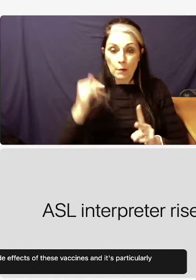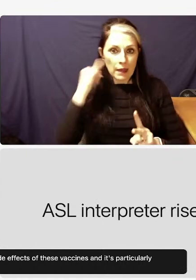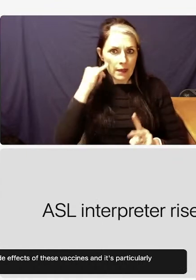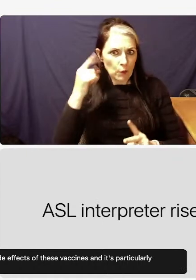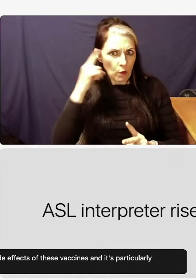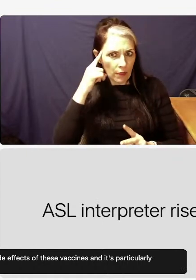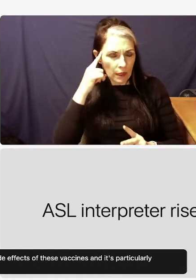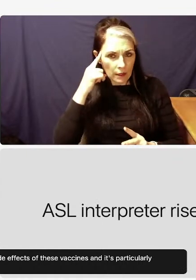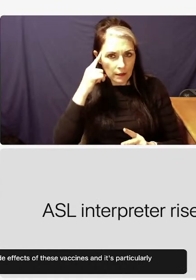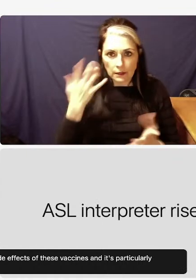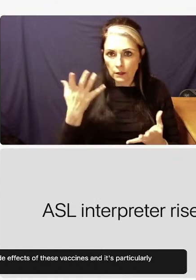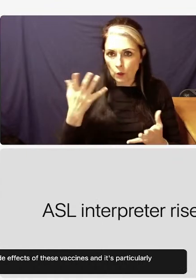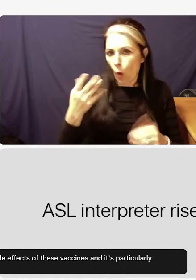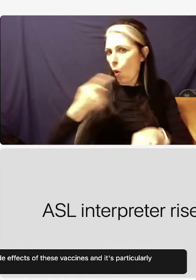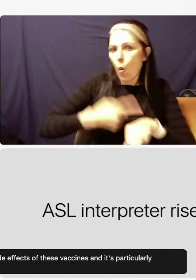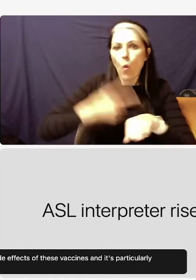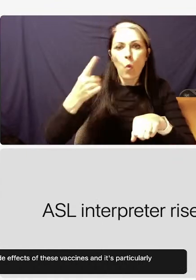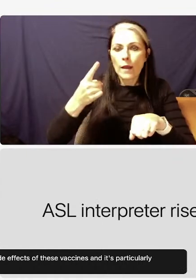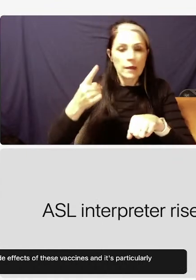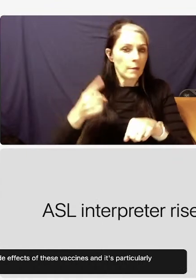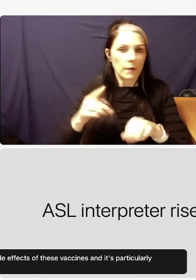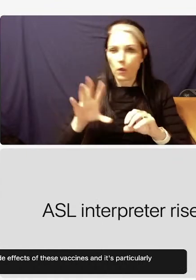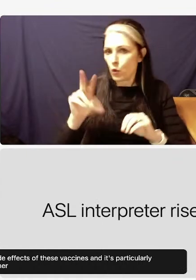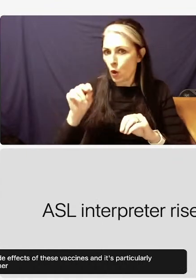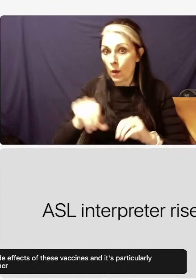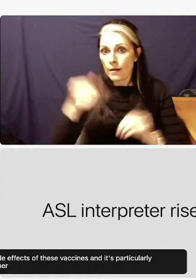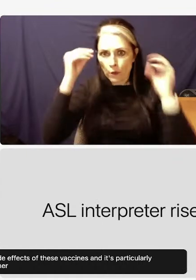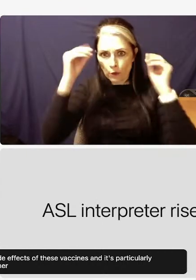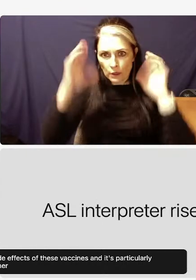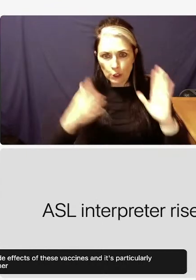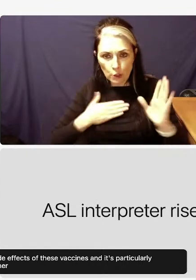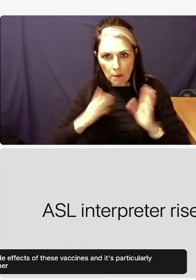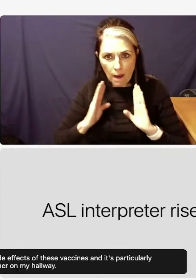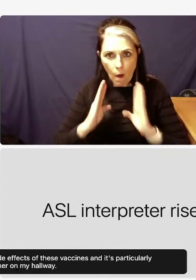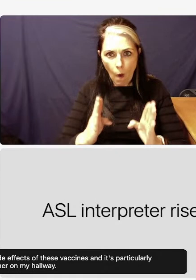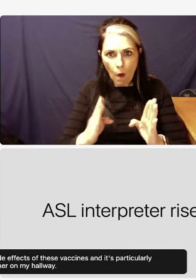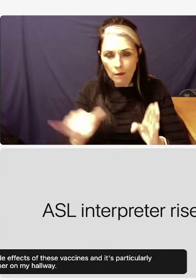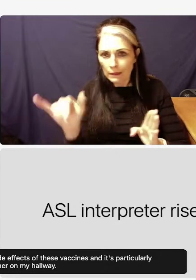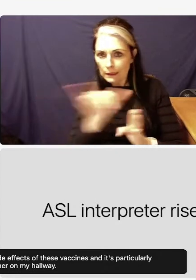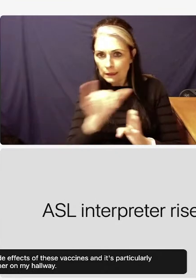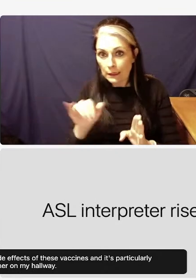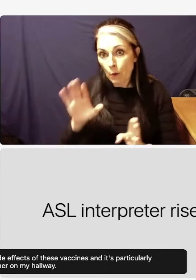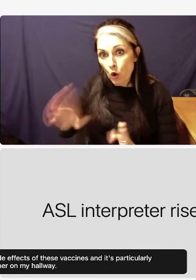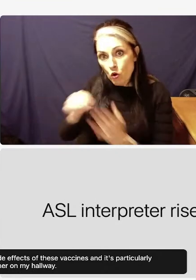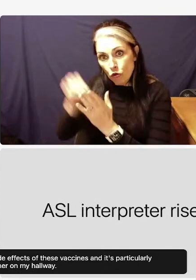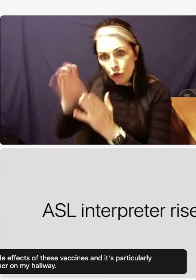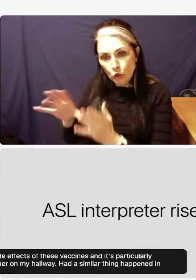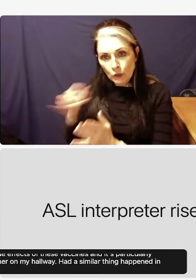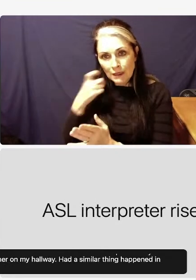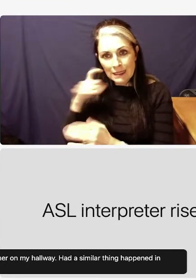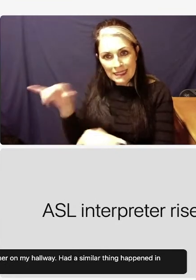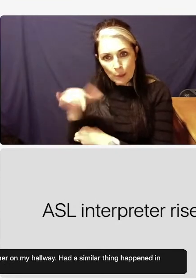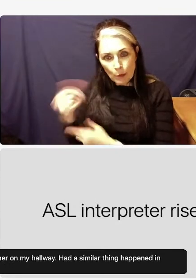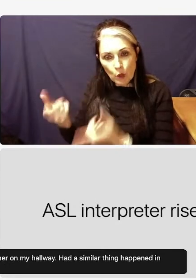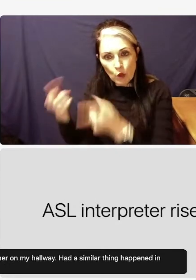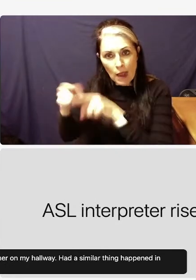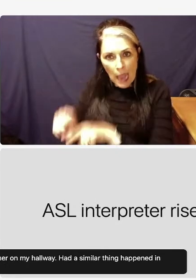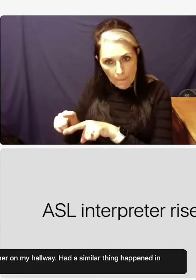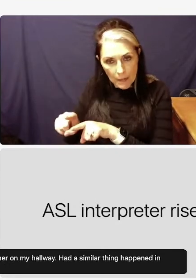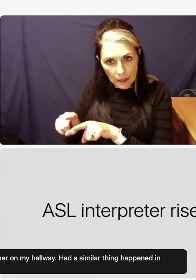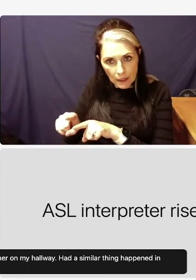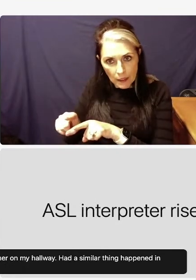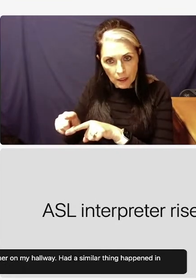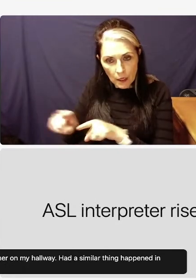this is a one-off another teacher on my hallway had a similar thing happen to one of her students recently the student was